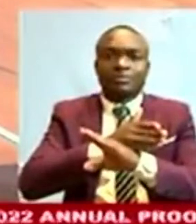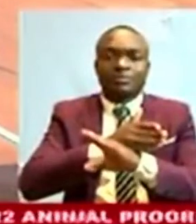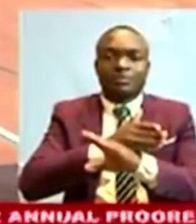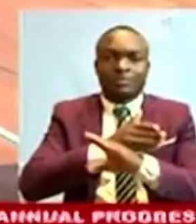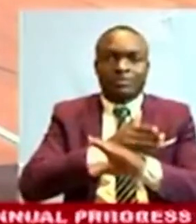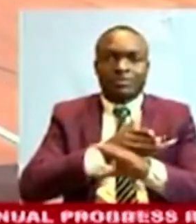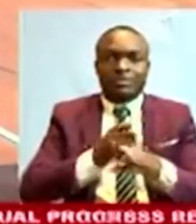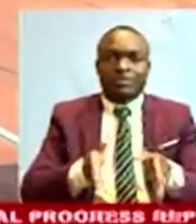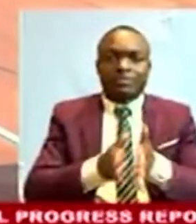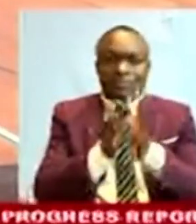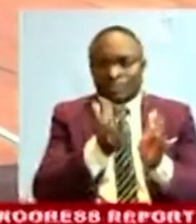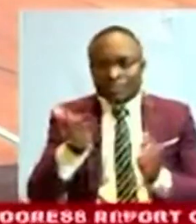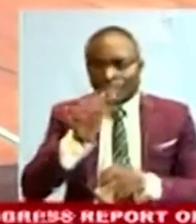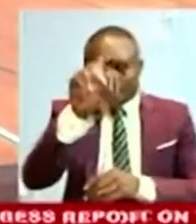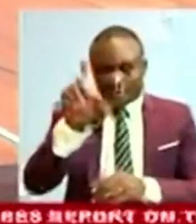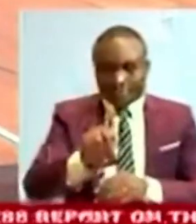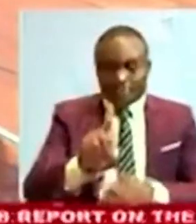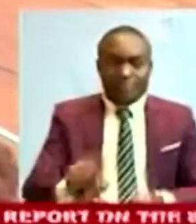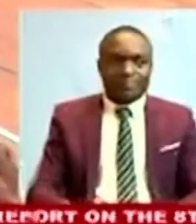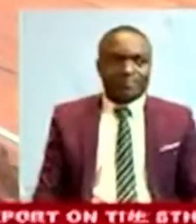of questions.